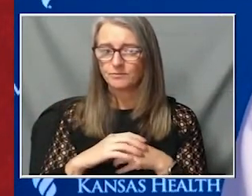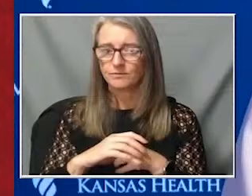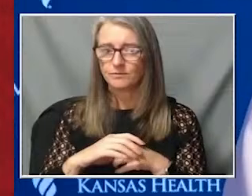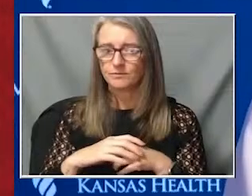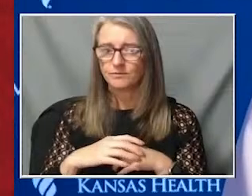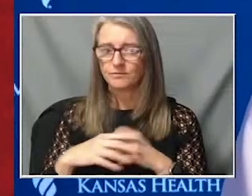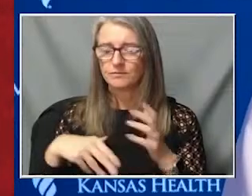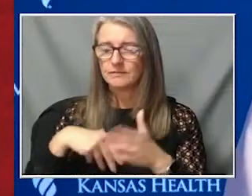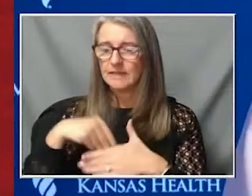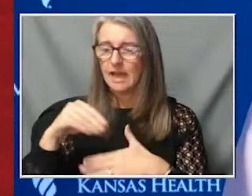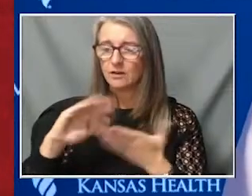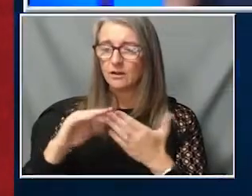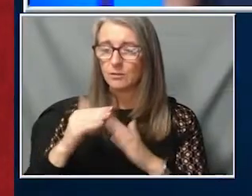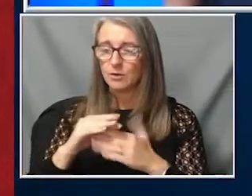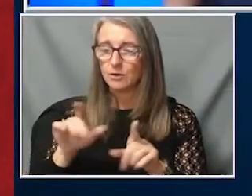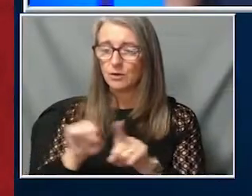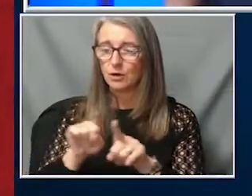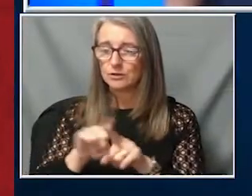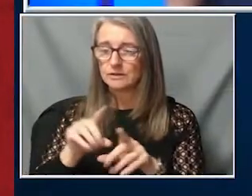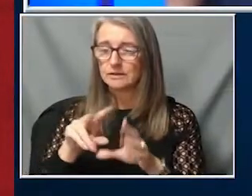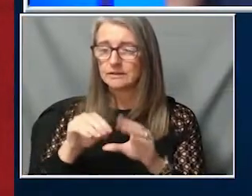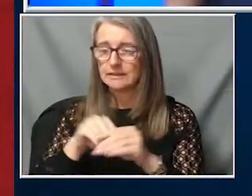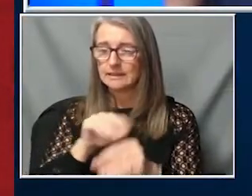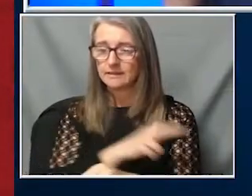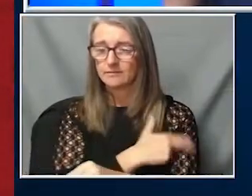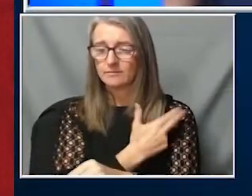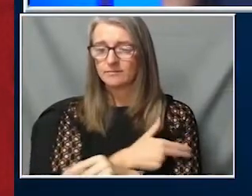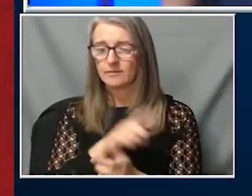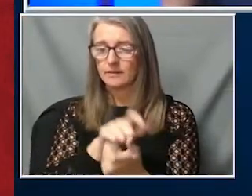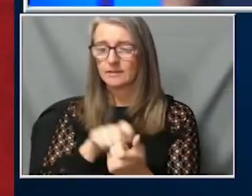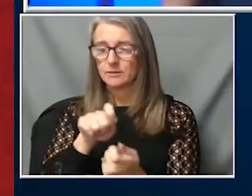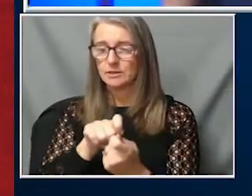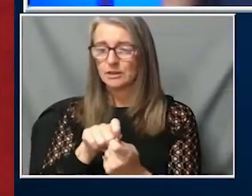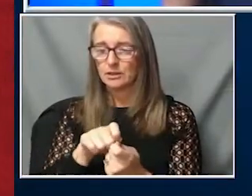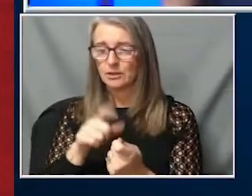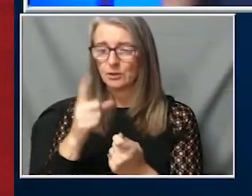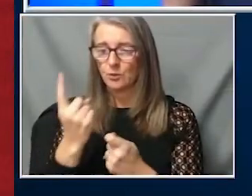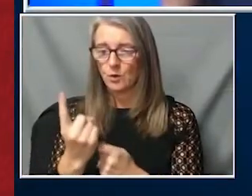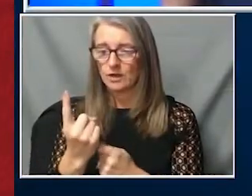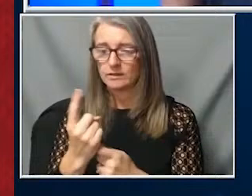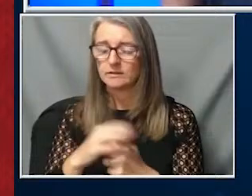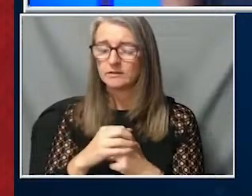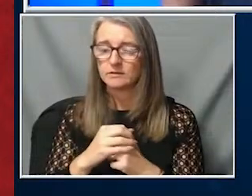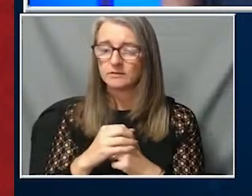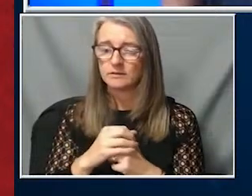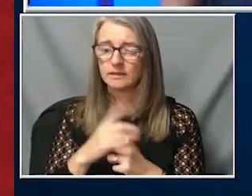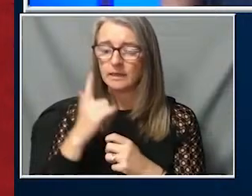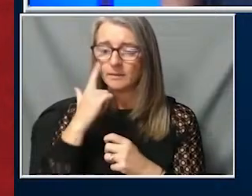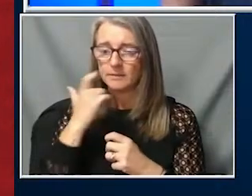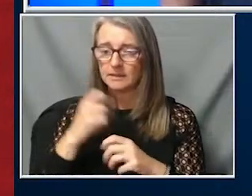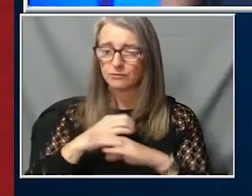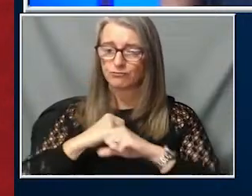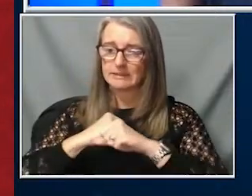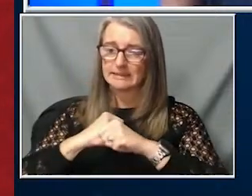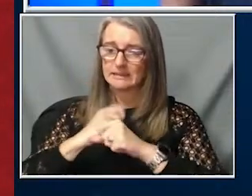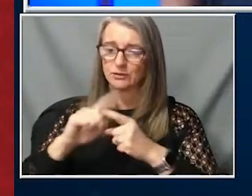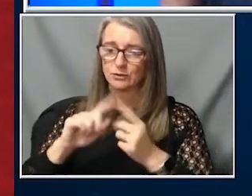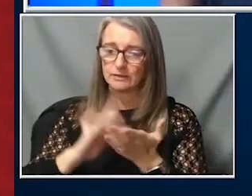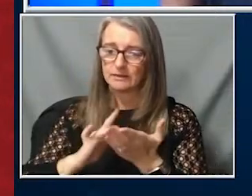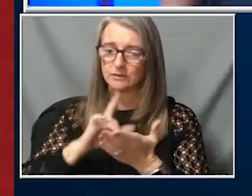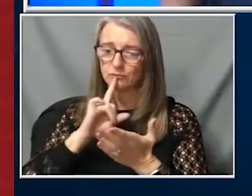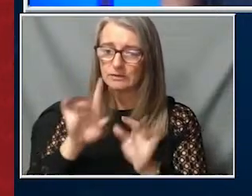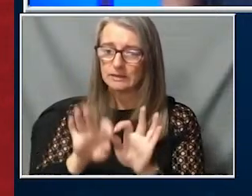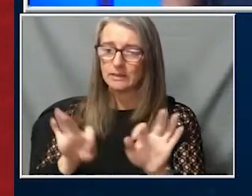the community, but also in the hospital. But this particular one, because of its resistances, is quite important